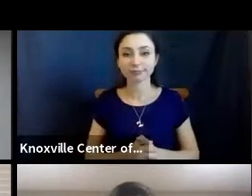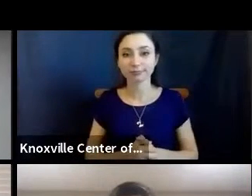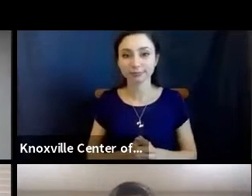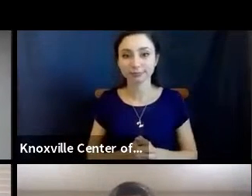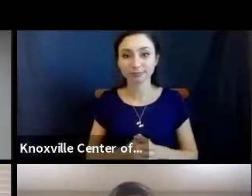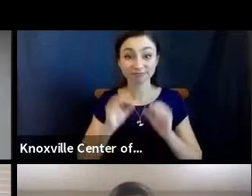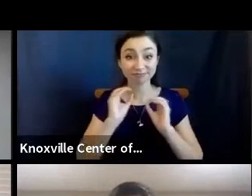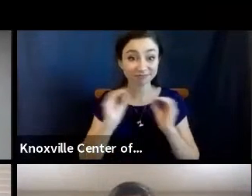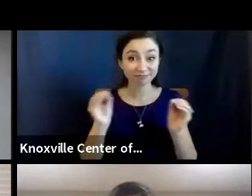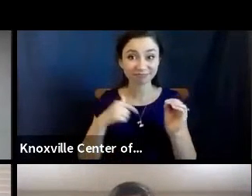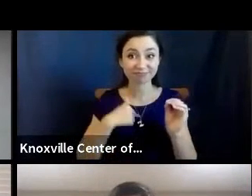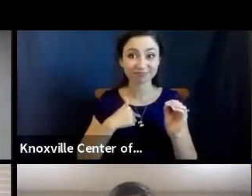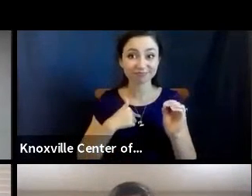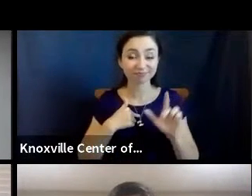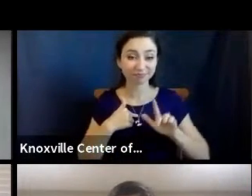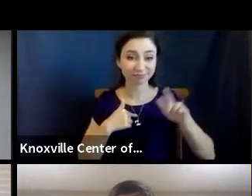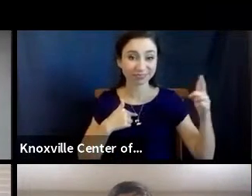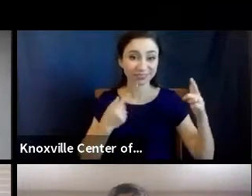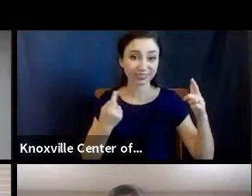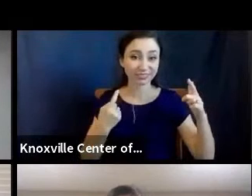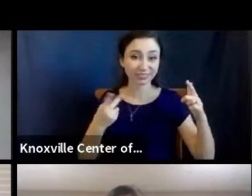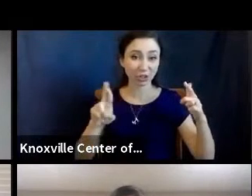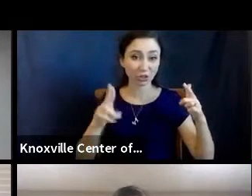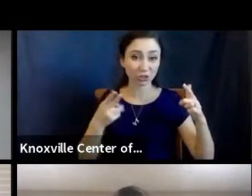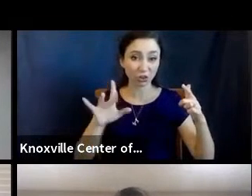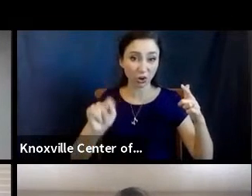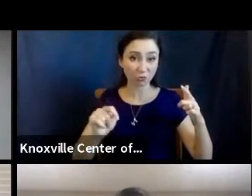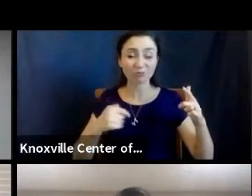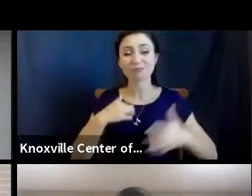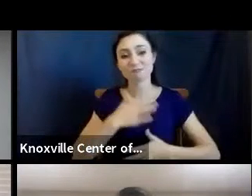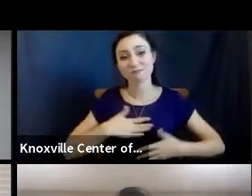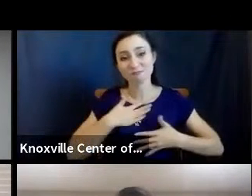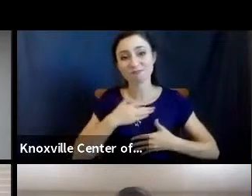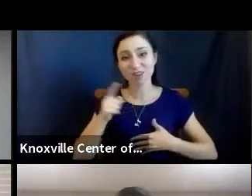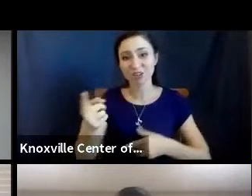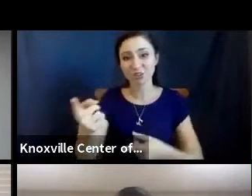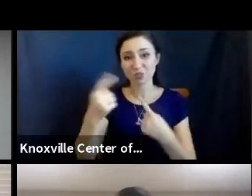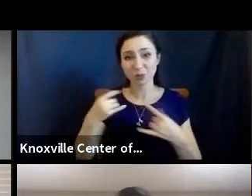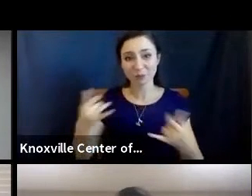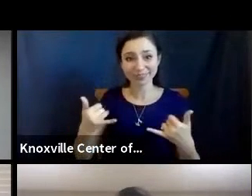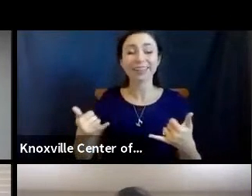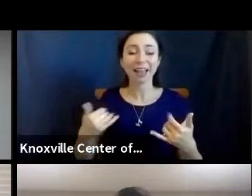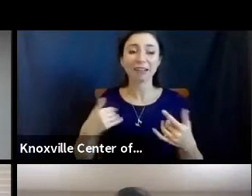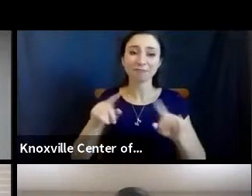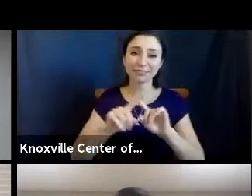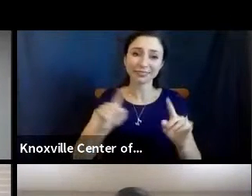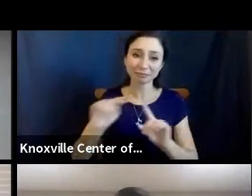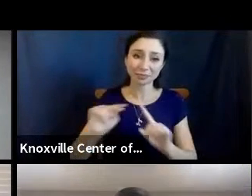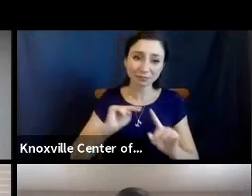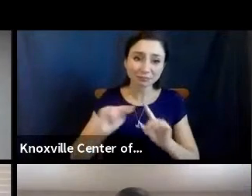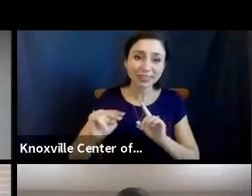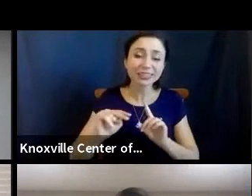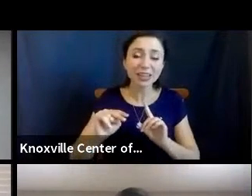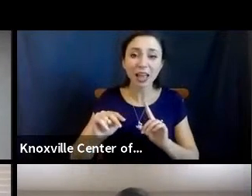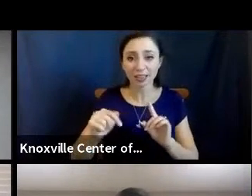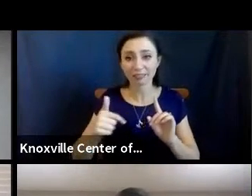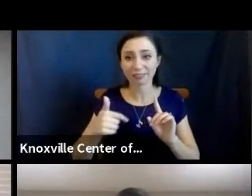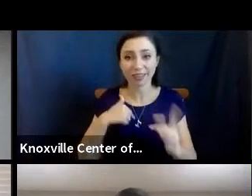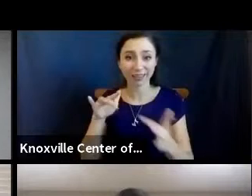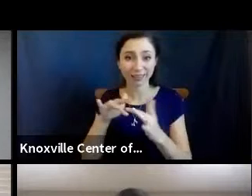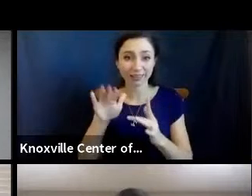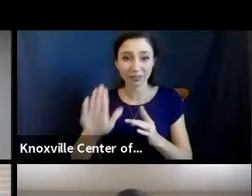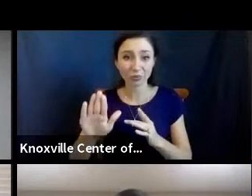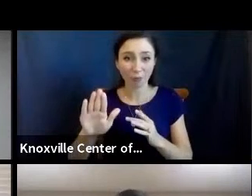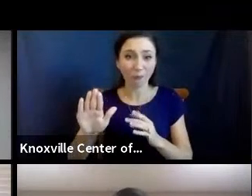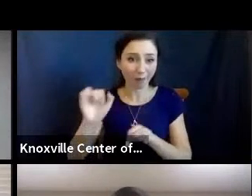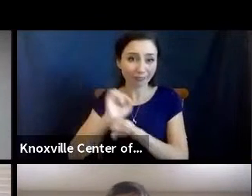If not, I second what Dr. Hertz said, and we very much appreciate having a little bit different perspective. And I'd reached out to one of your colleagues in